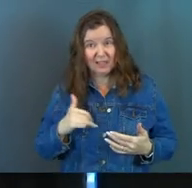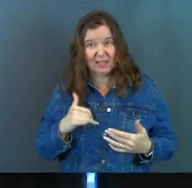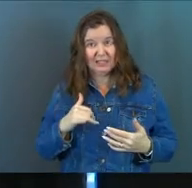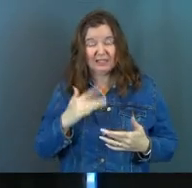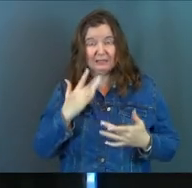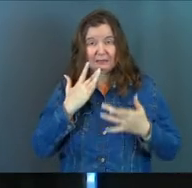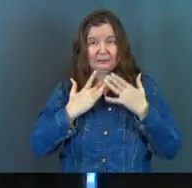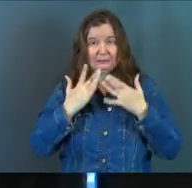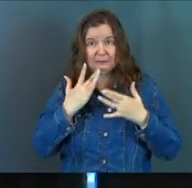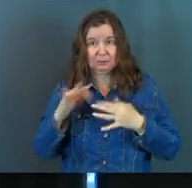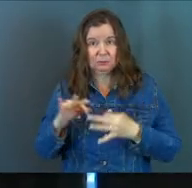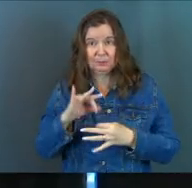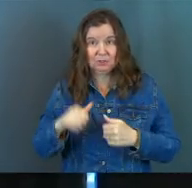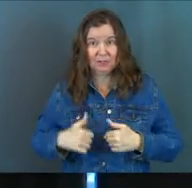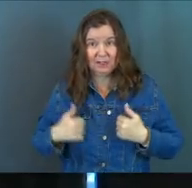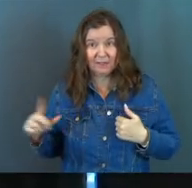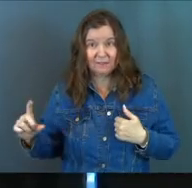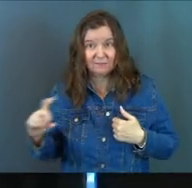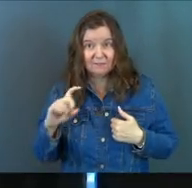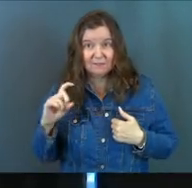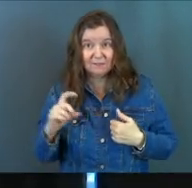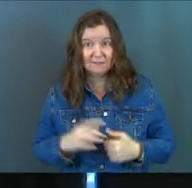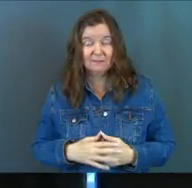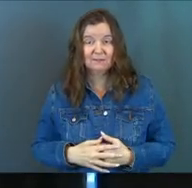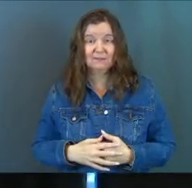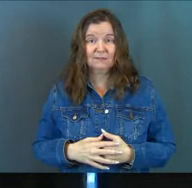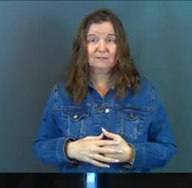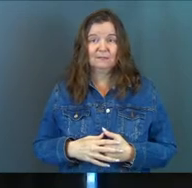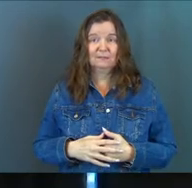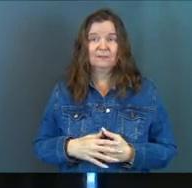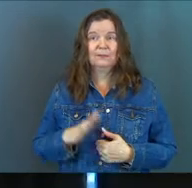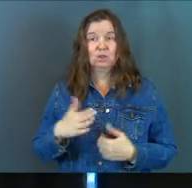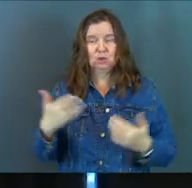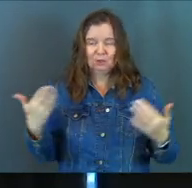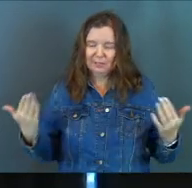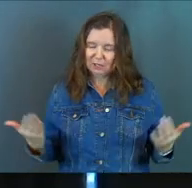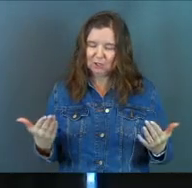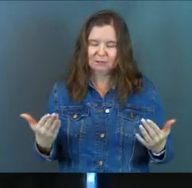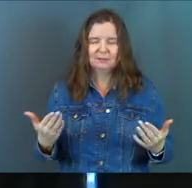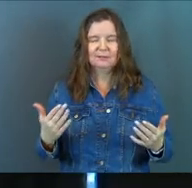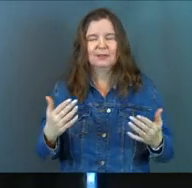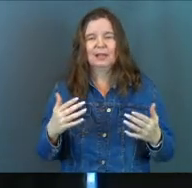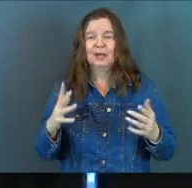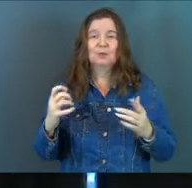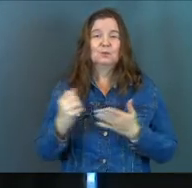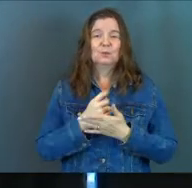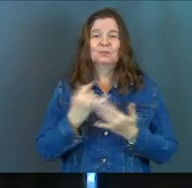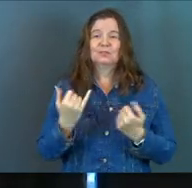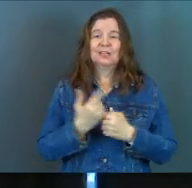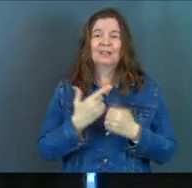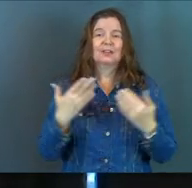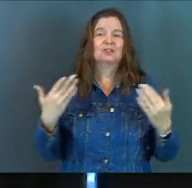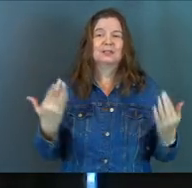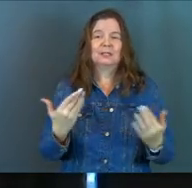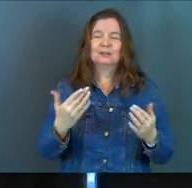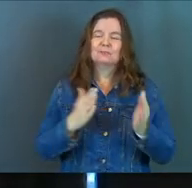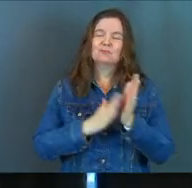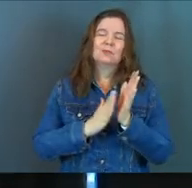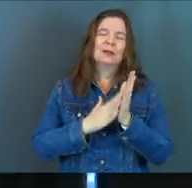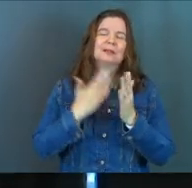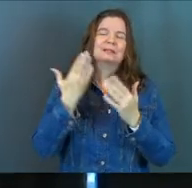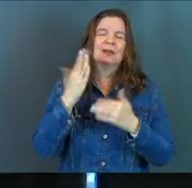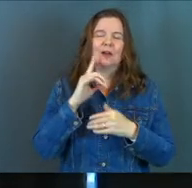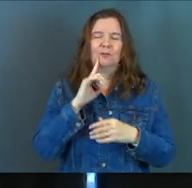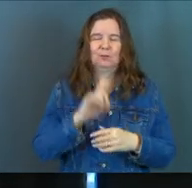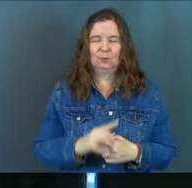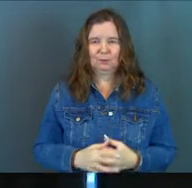you're barely holding on to your spiritual life? And you're here, and it was a win for you today that you're here. Praise